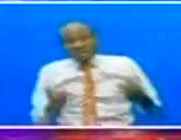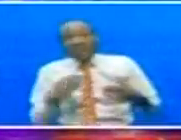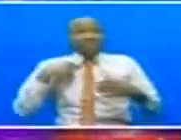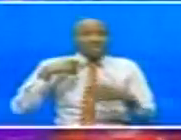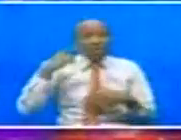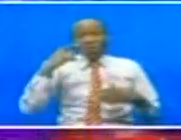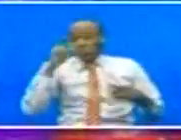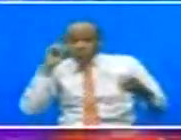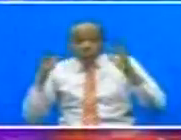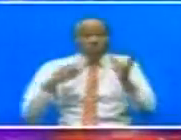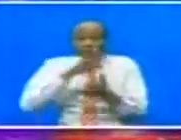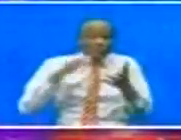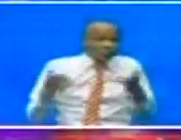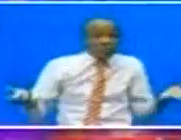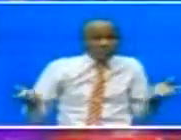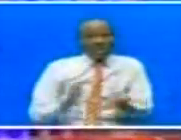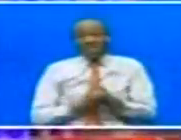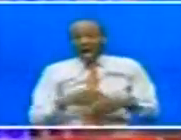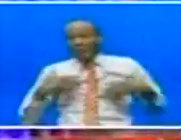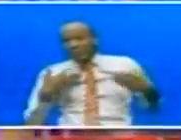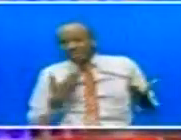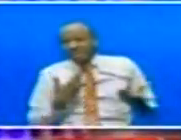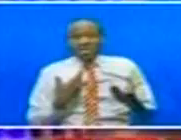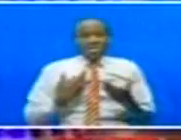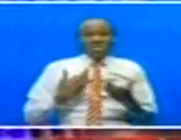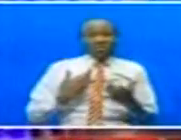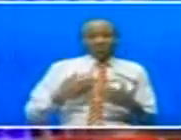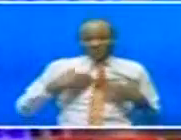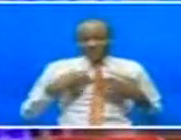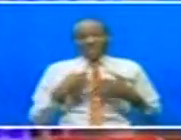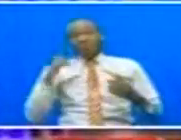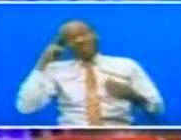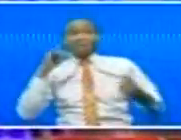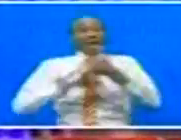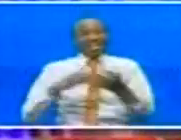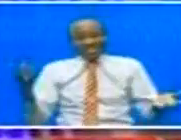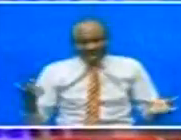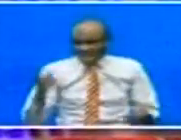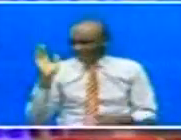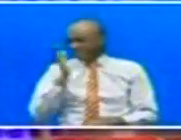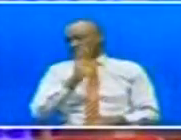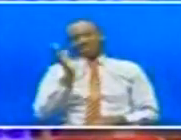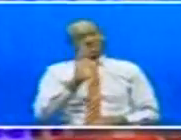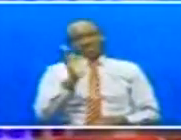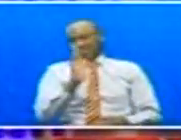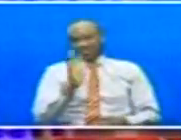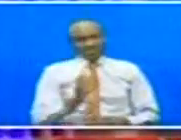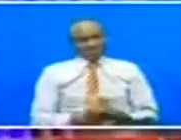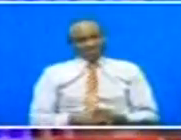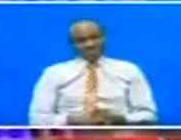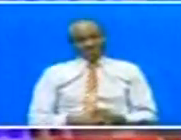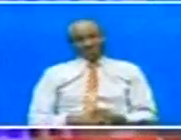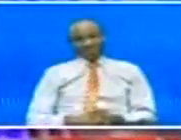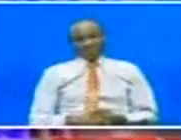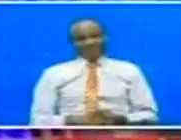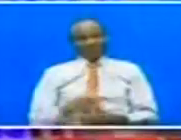romantic and we are confusing romantic with marriage. Because those two things should not be. You know, but anyway,